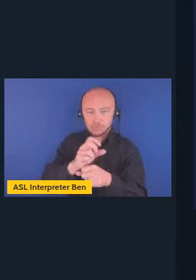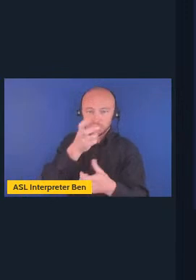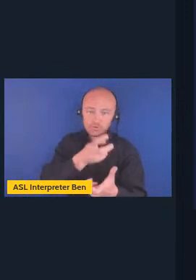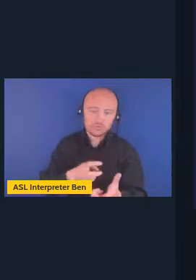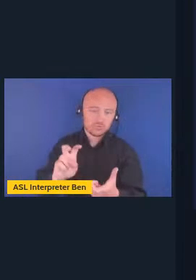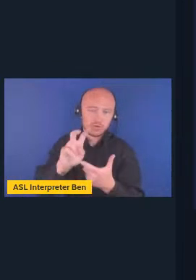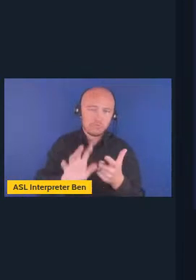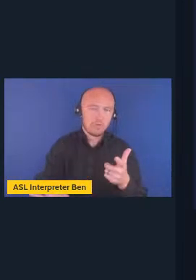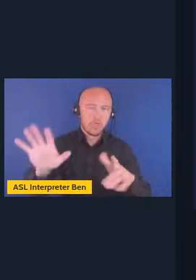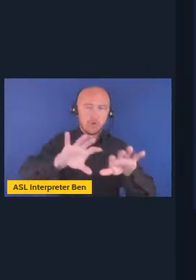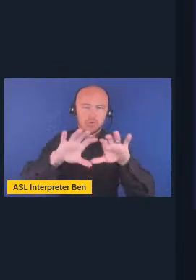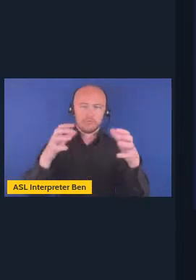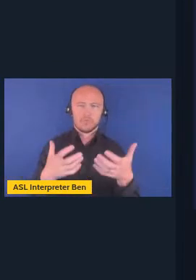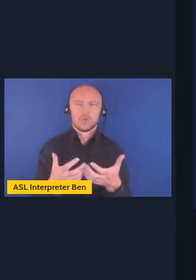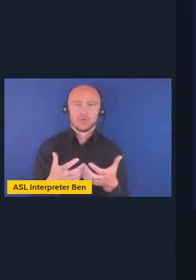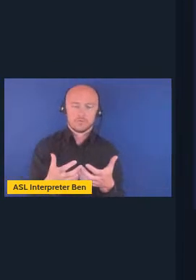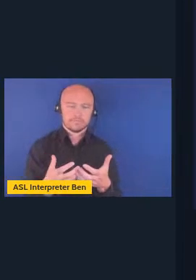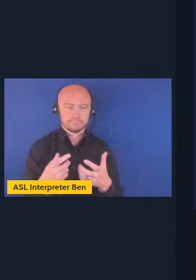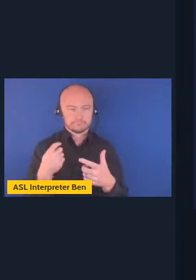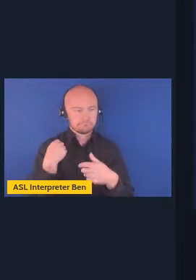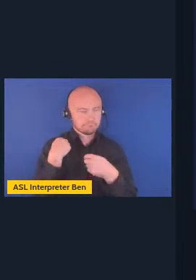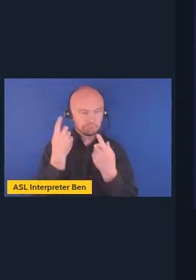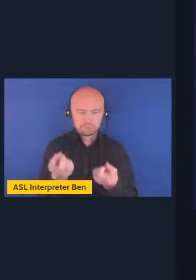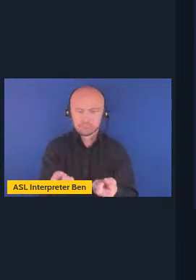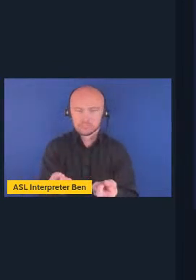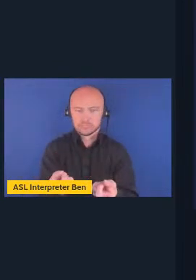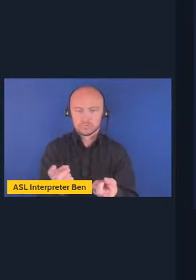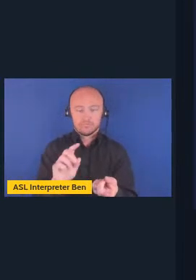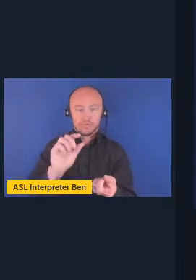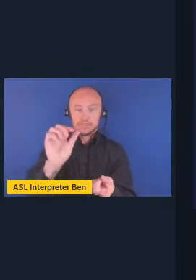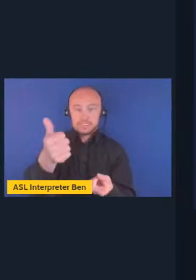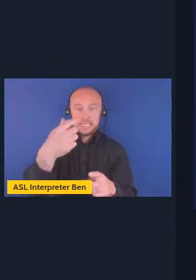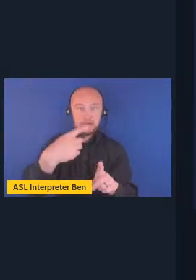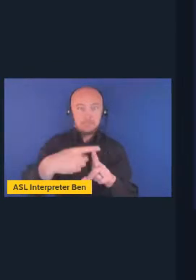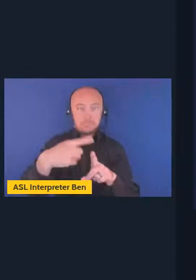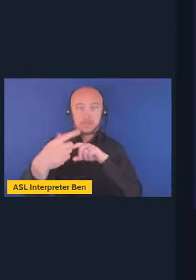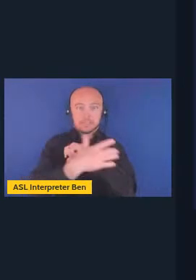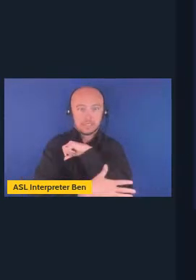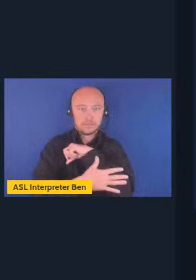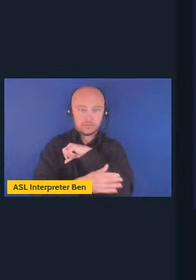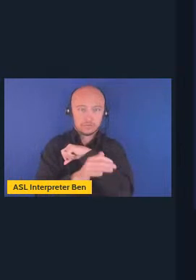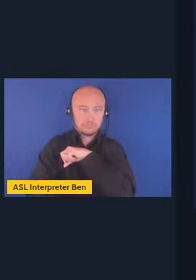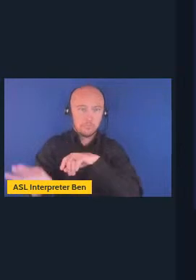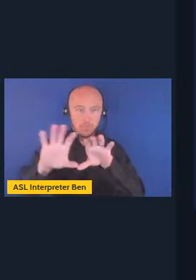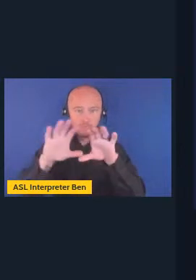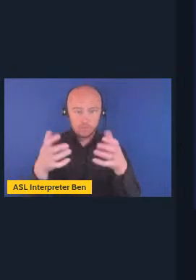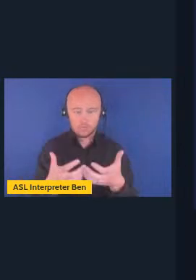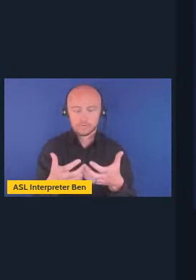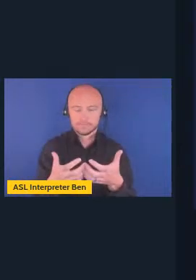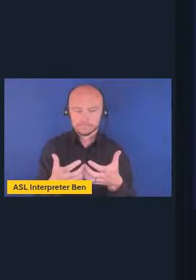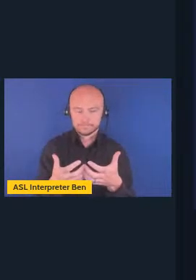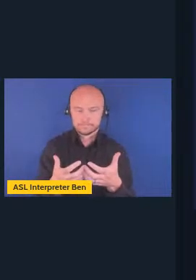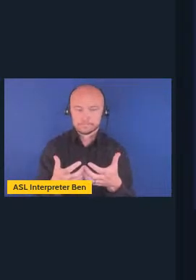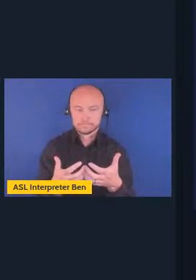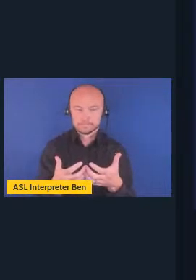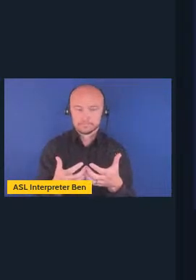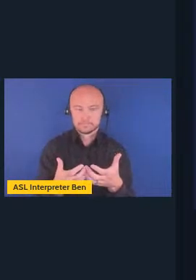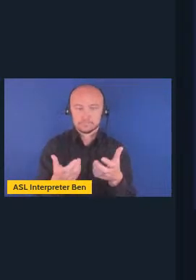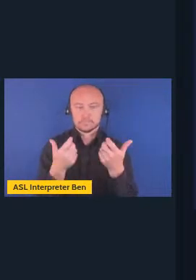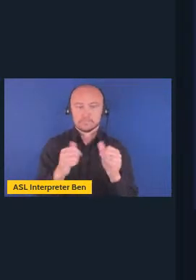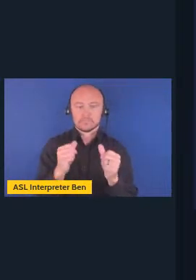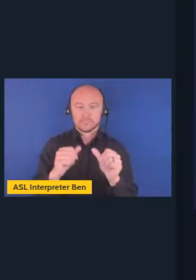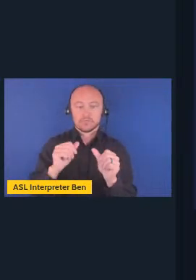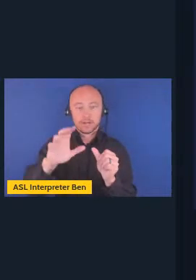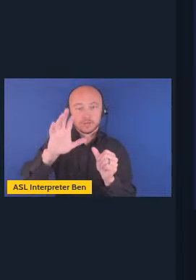across the globe. So far, I have traveled 10 plus countries in the world. We attempted to be